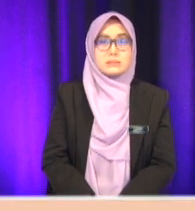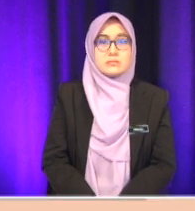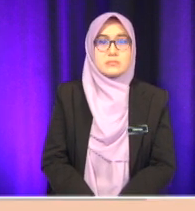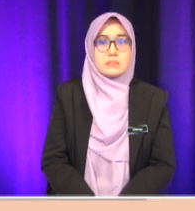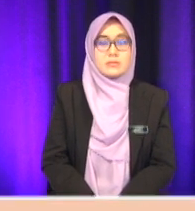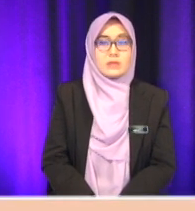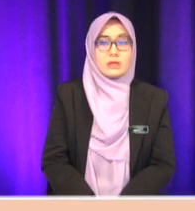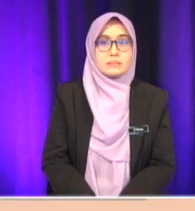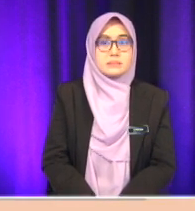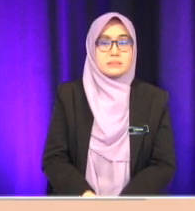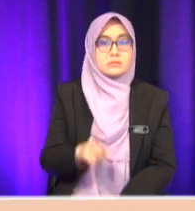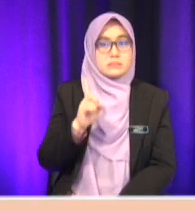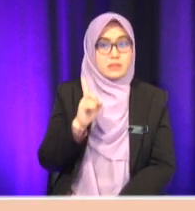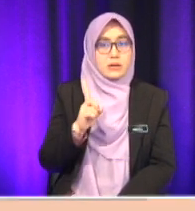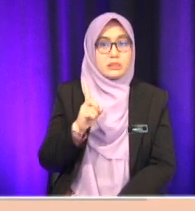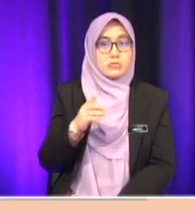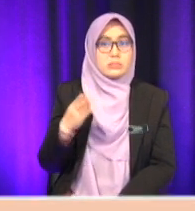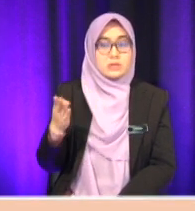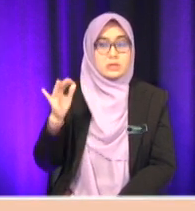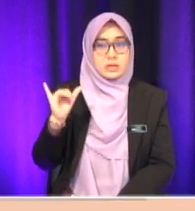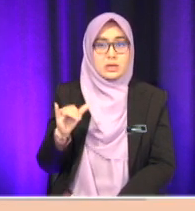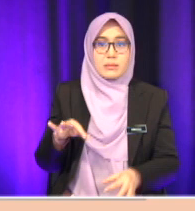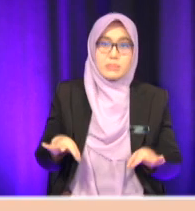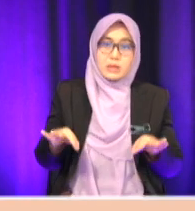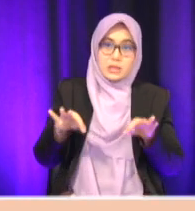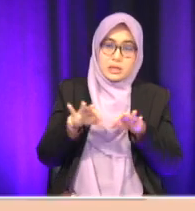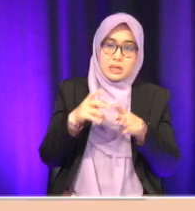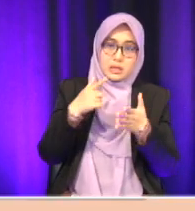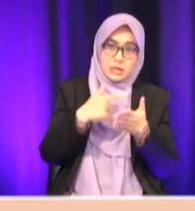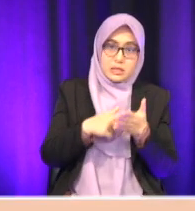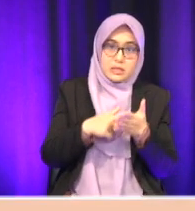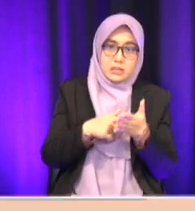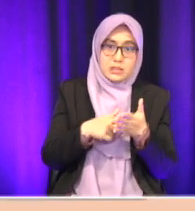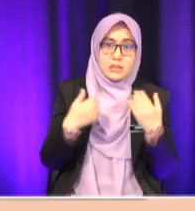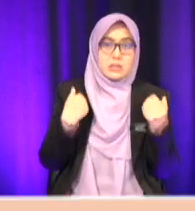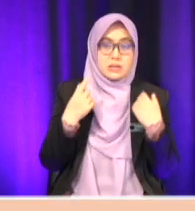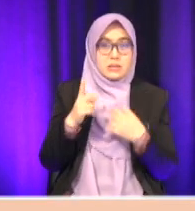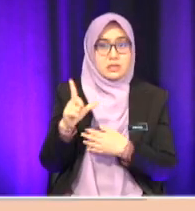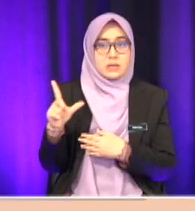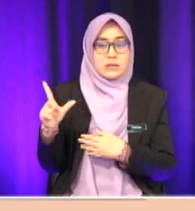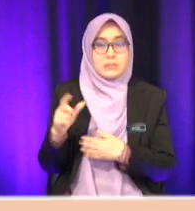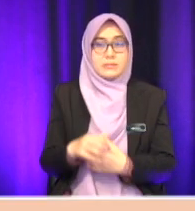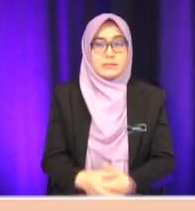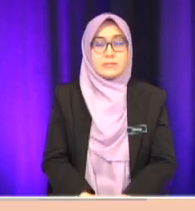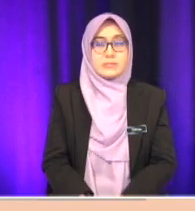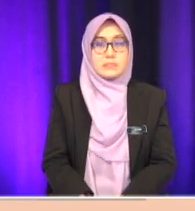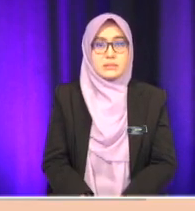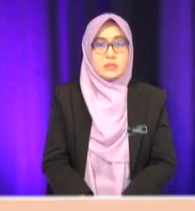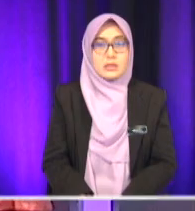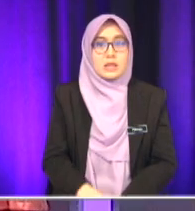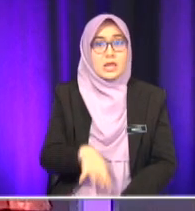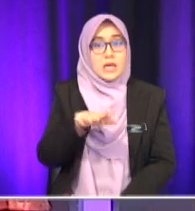most important thing that you need to know is make sure spelling is